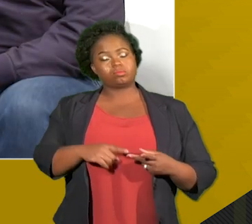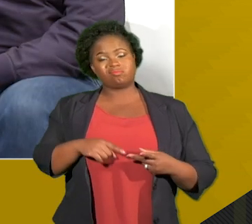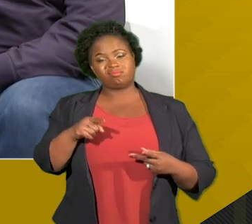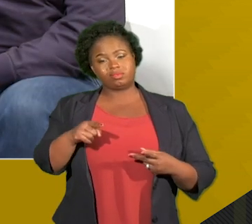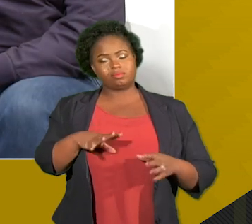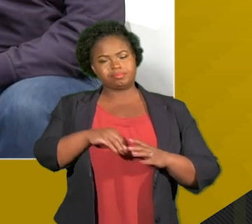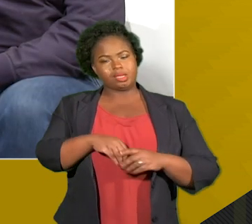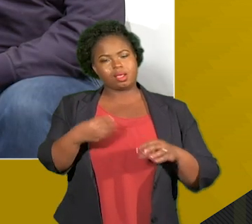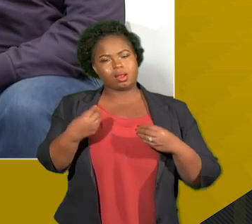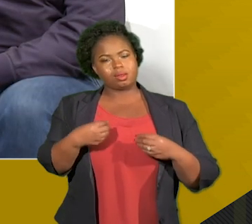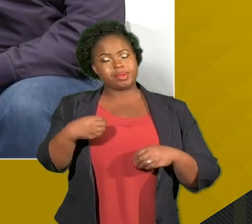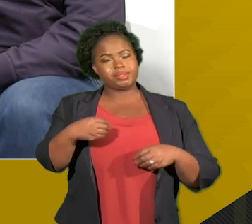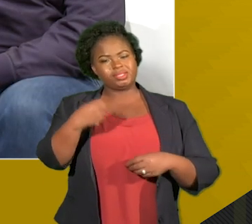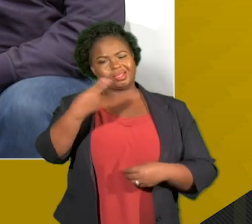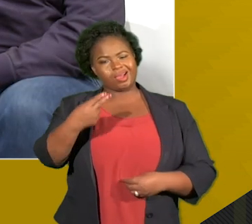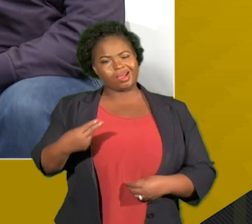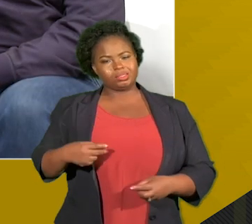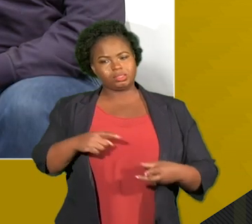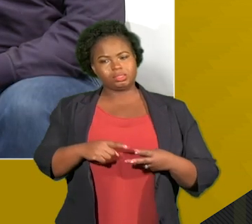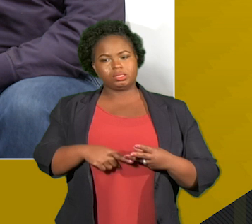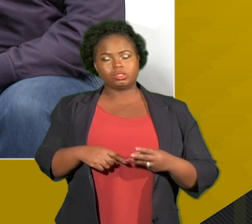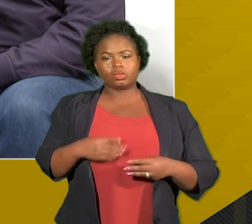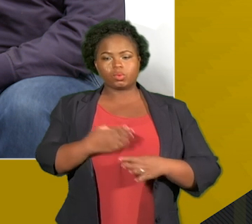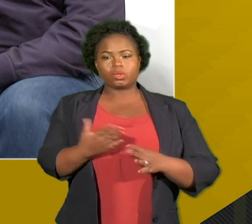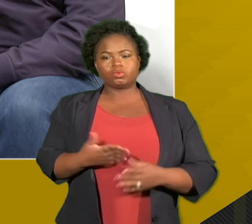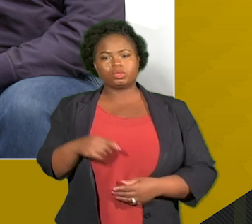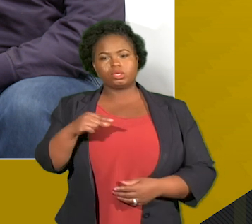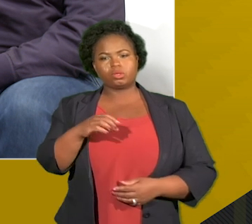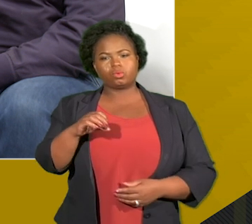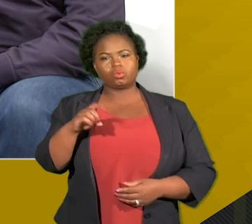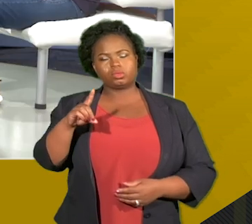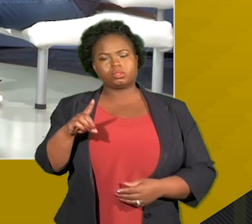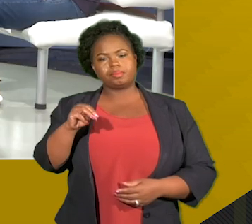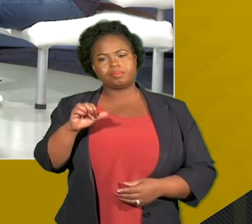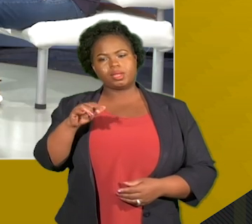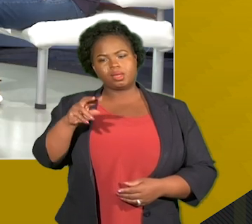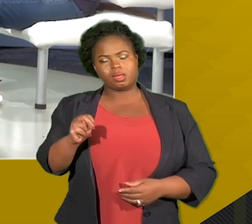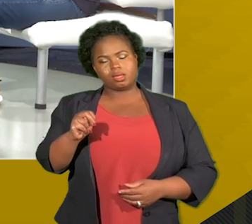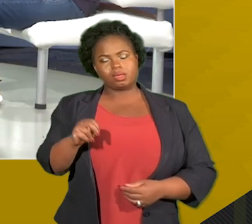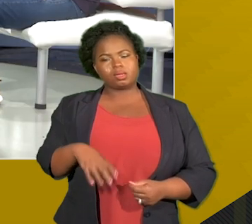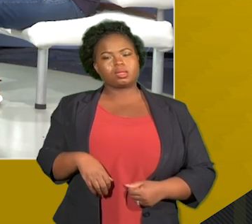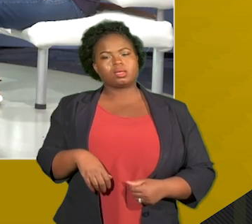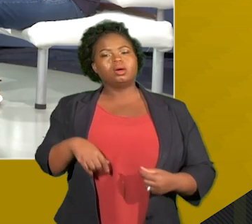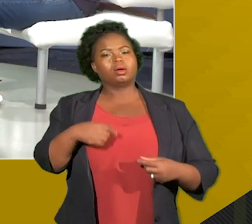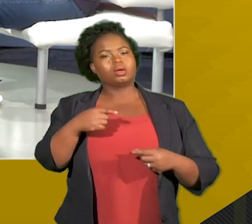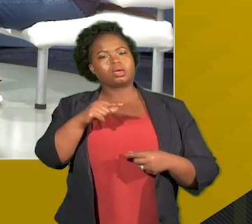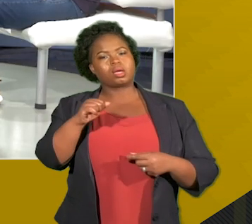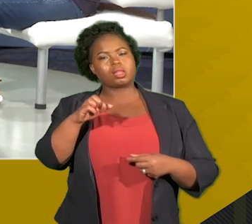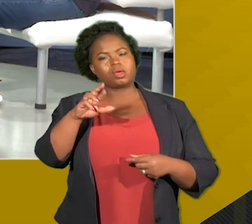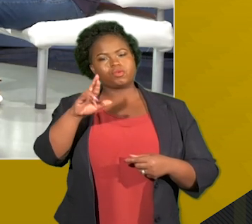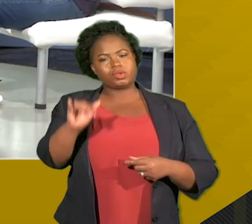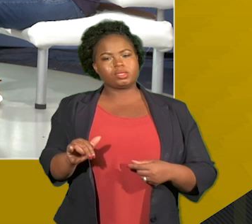we've got Neil Dundas, who also works at the Goodman Gallery. He's an administrator, a curator. You're basically like the go-to guy